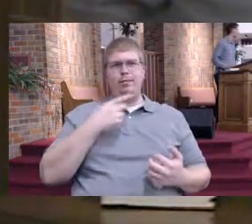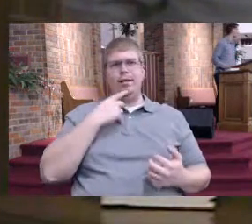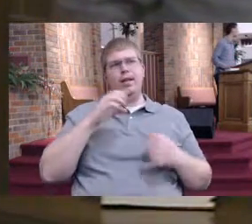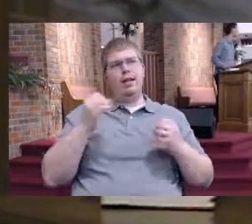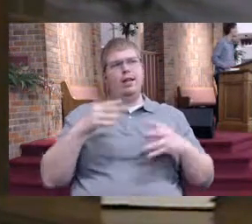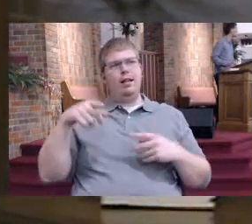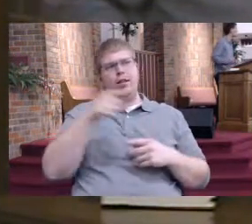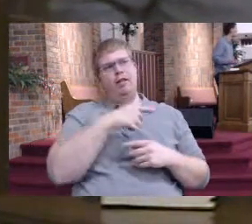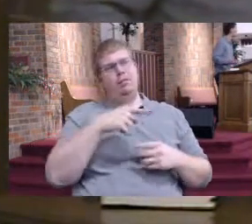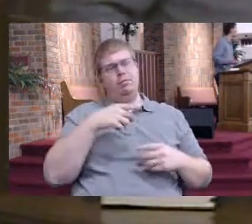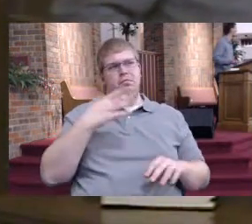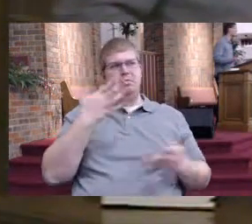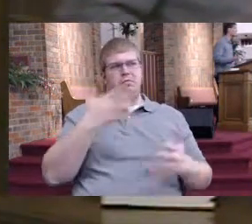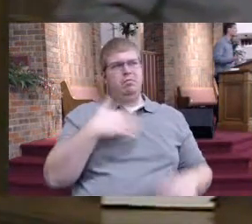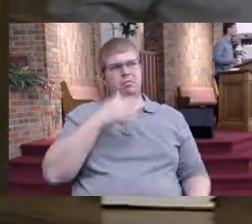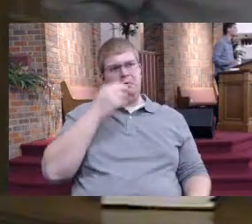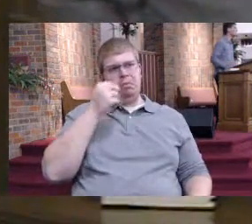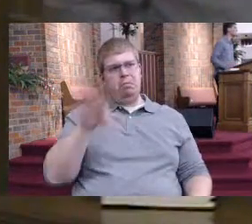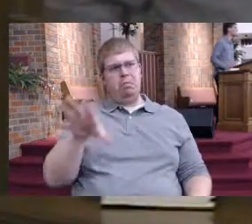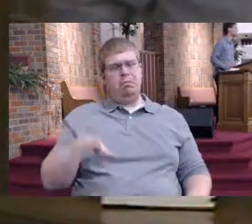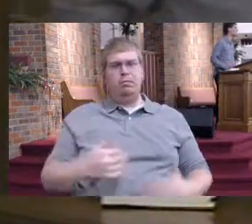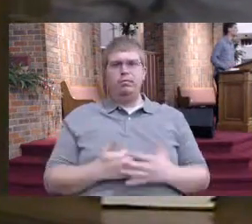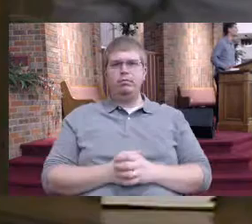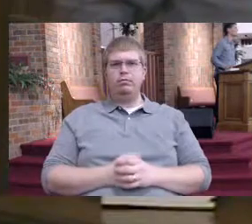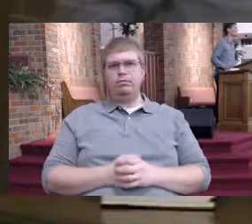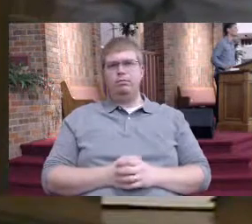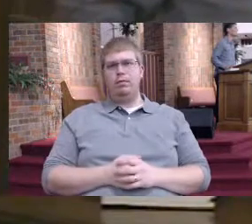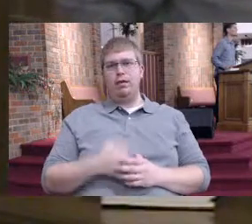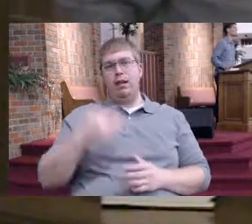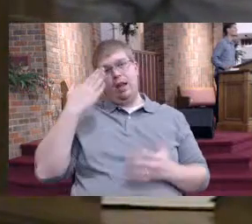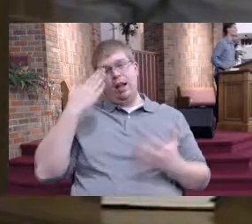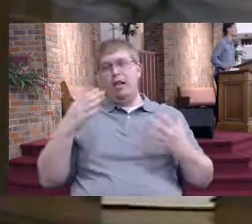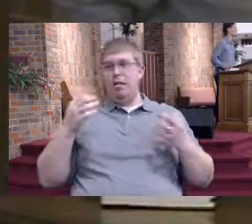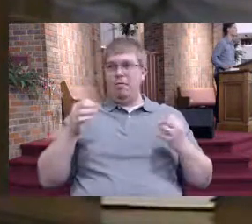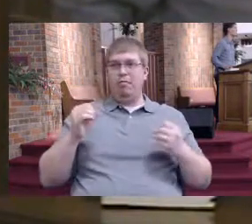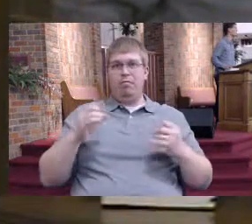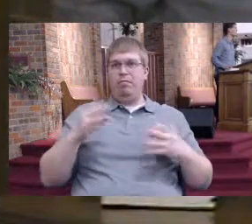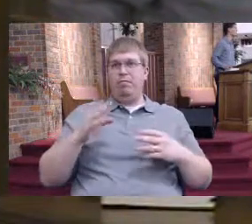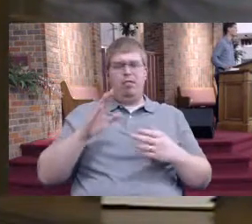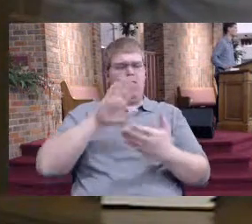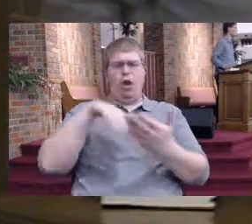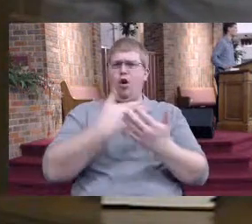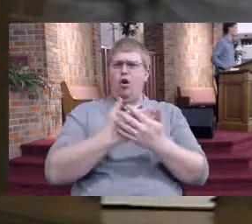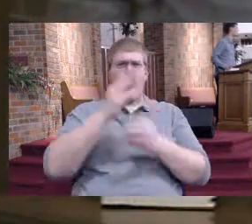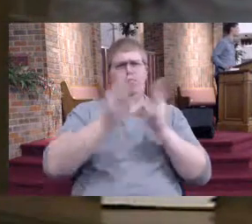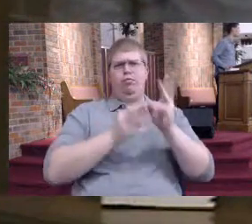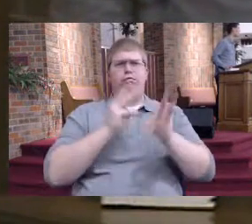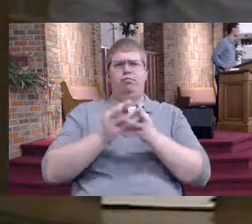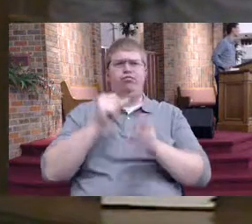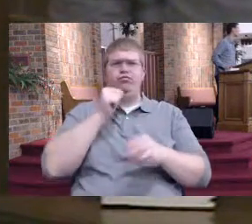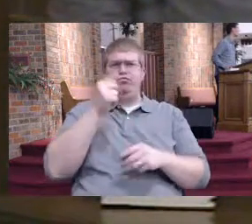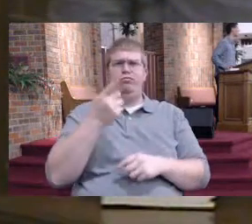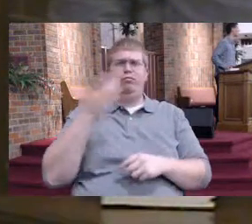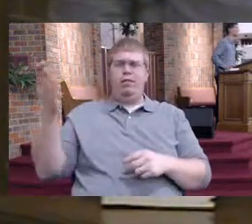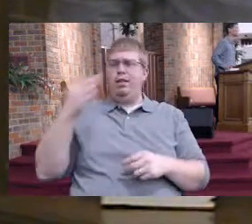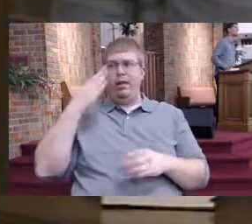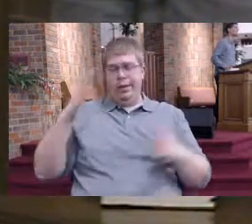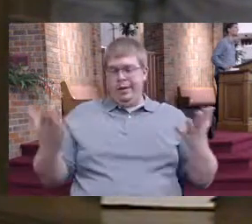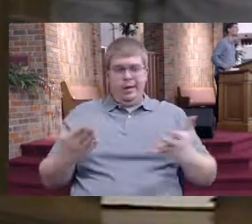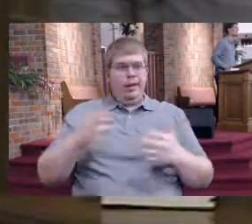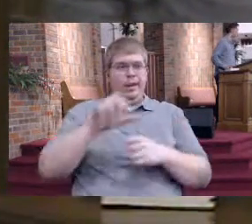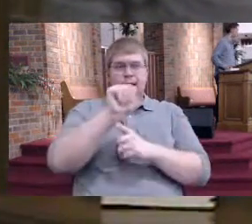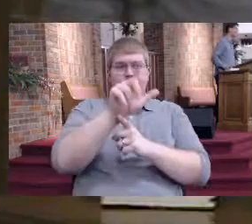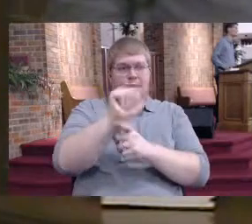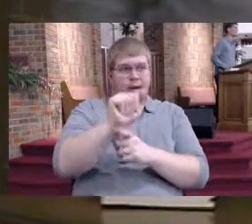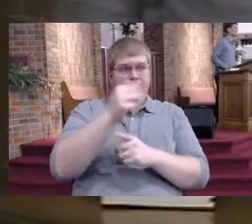apathy and non-interest. And I think this is a challenge for us Christians all over the world. I'm sure it is here in Alabama. I know it is in